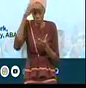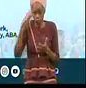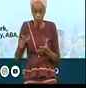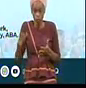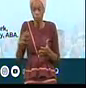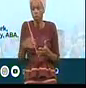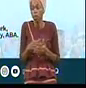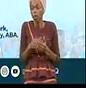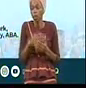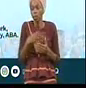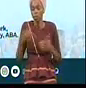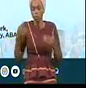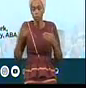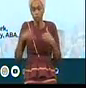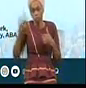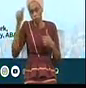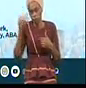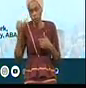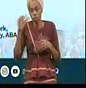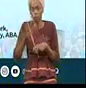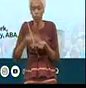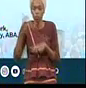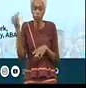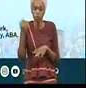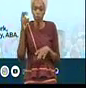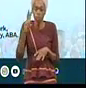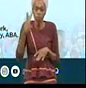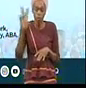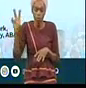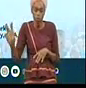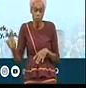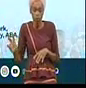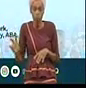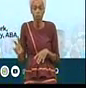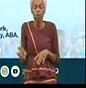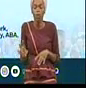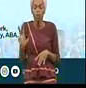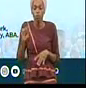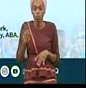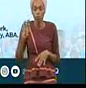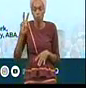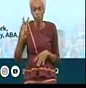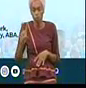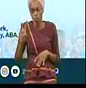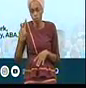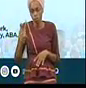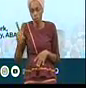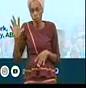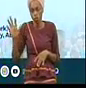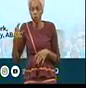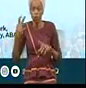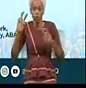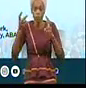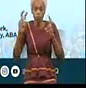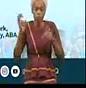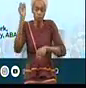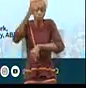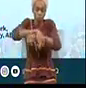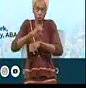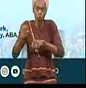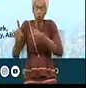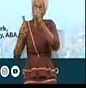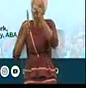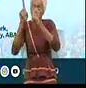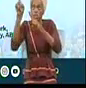Saturday, 29th April, 2024, with the theme Prevailing Stars. You will prevail. The